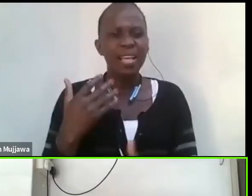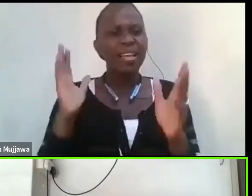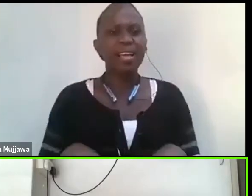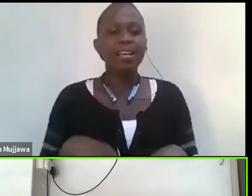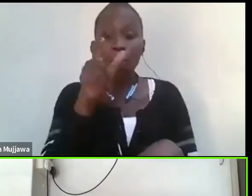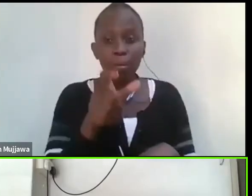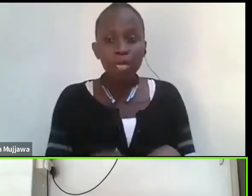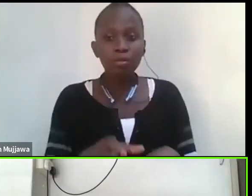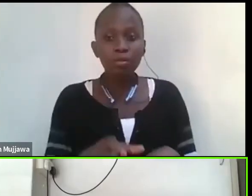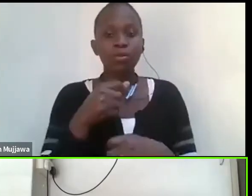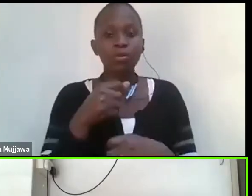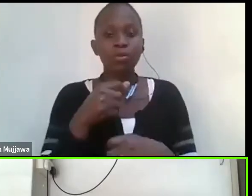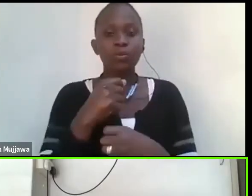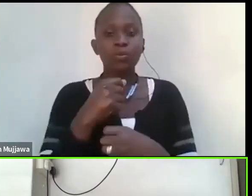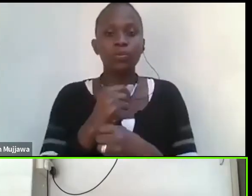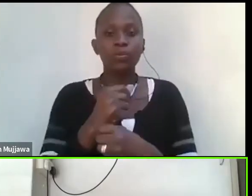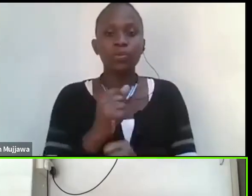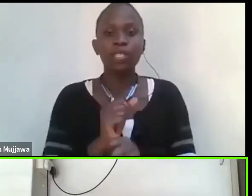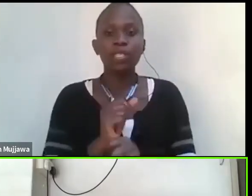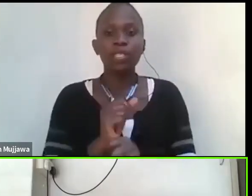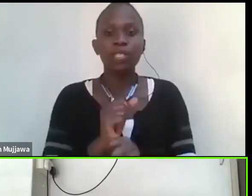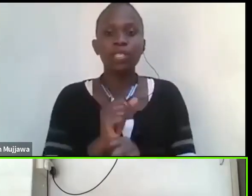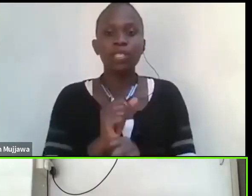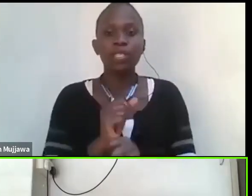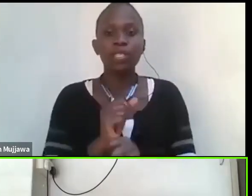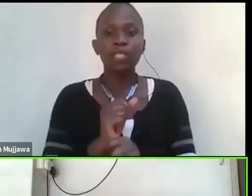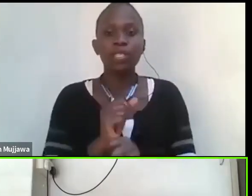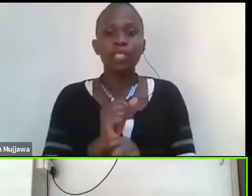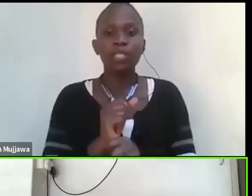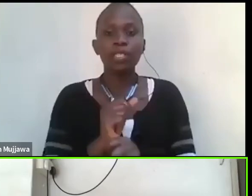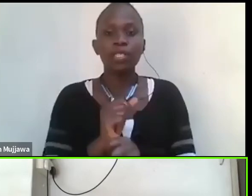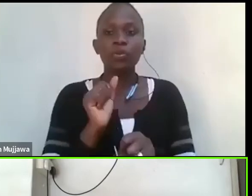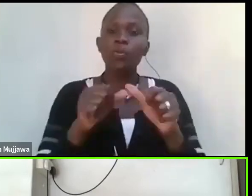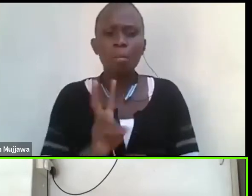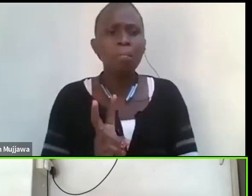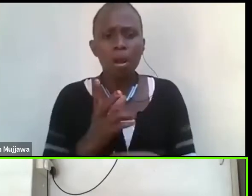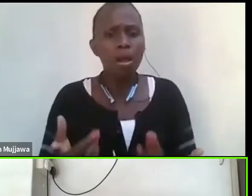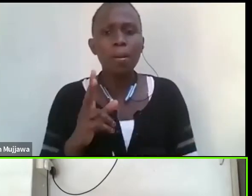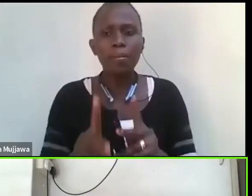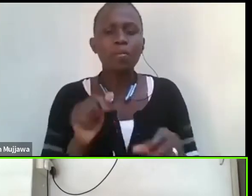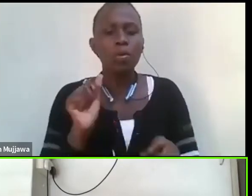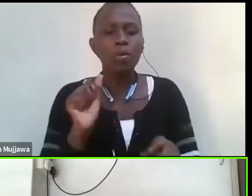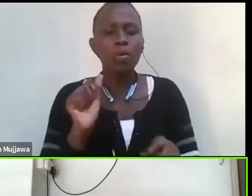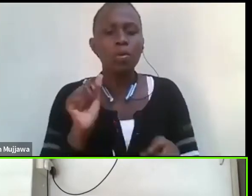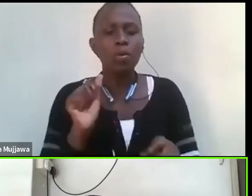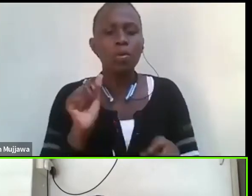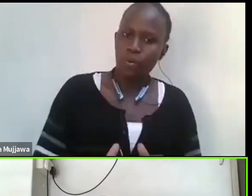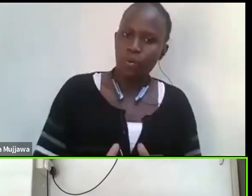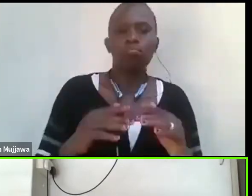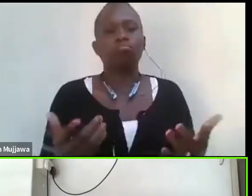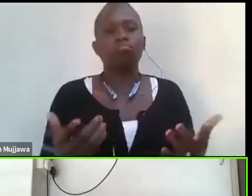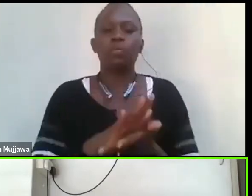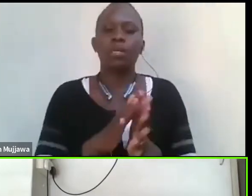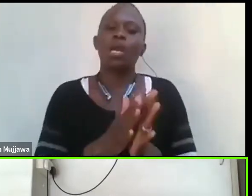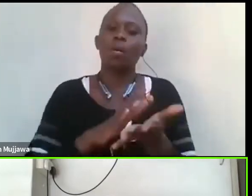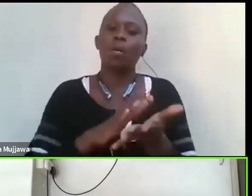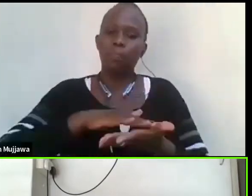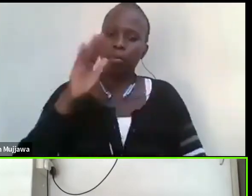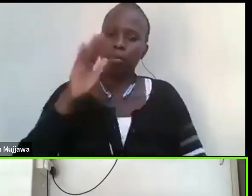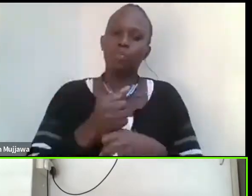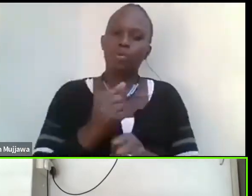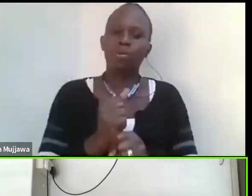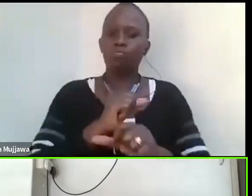where it's being supervised. Right now, people can work from home, and now they even become more productive. But it takes out even more